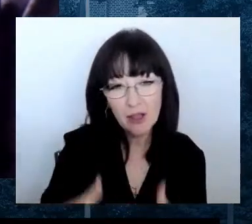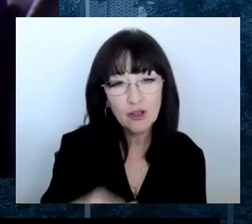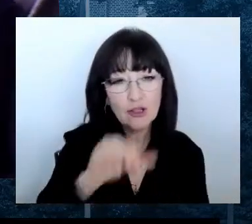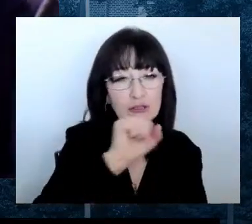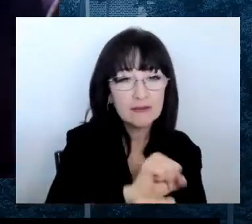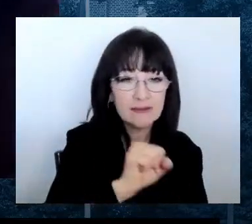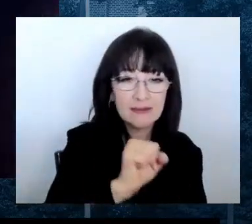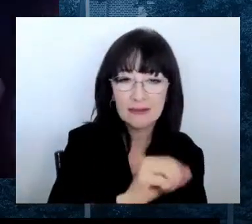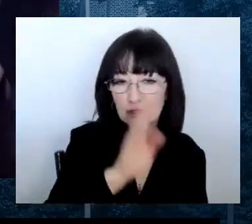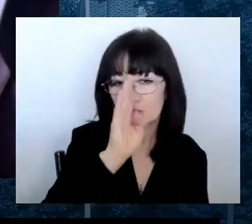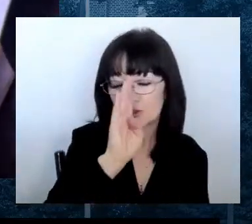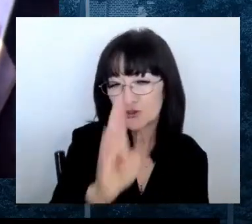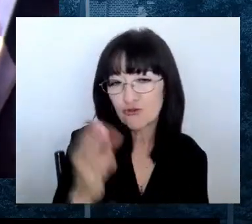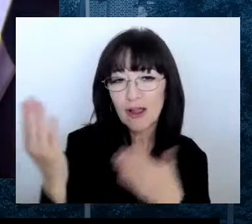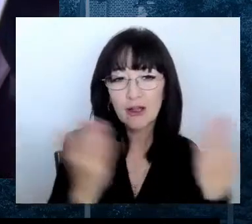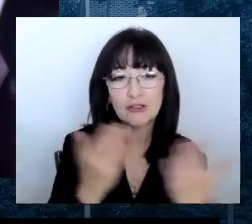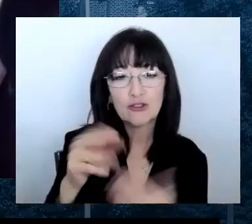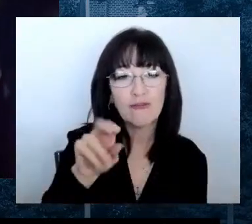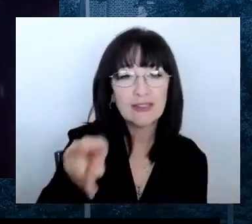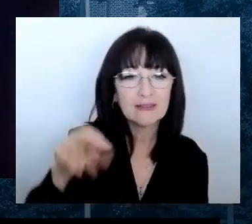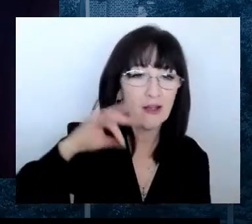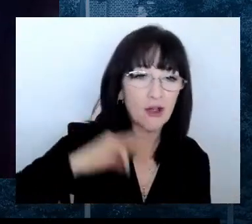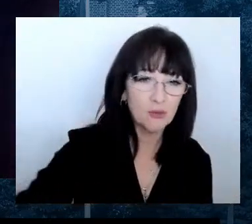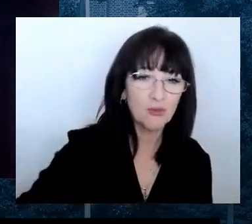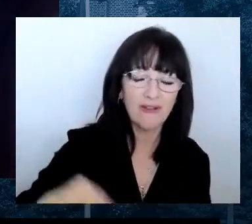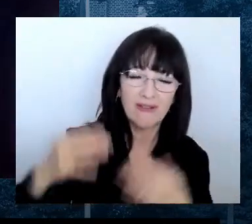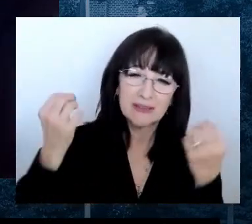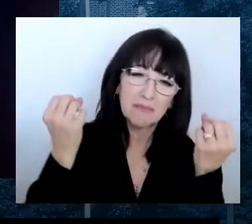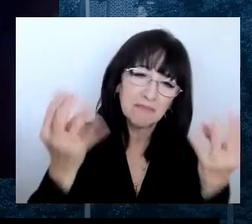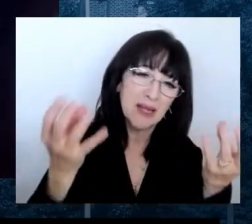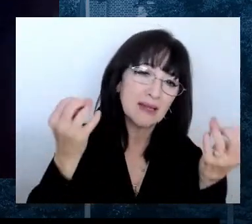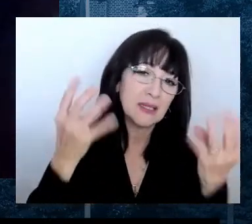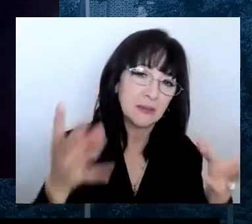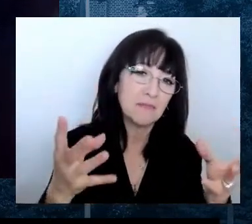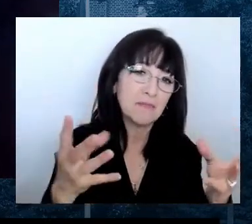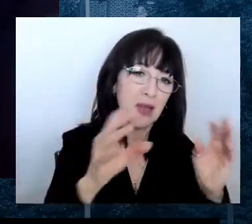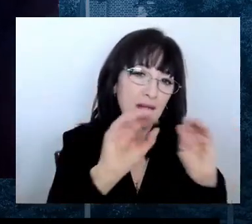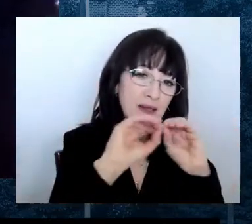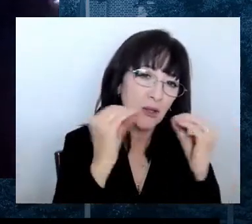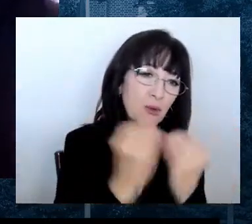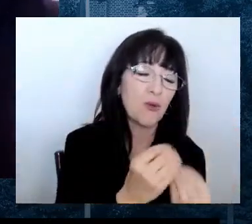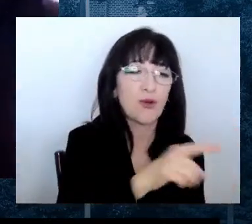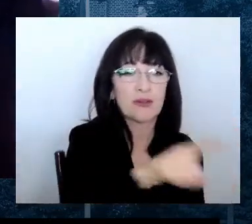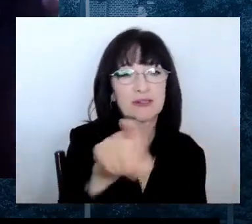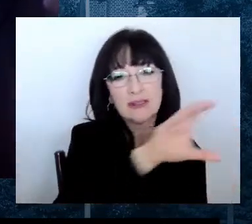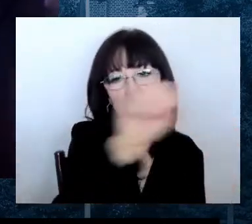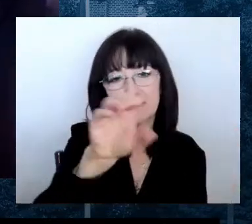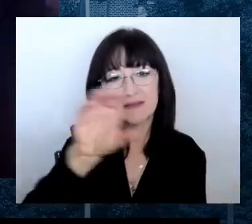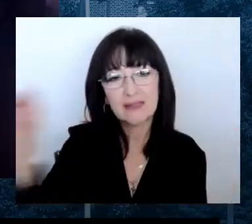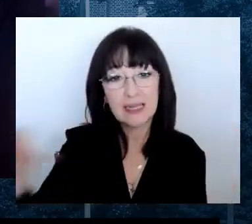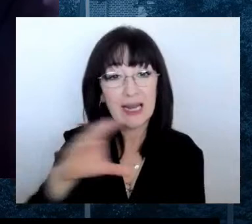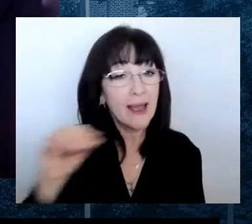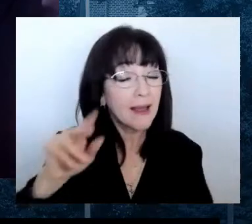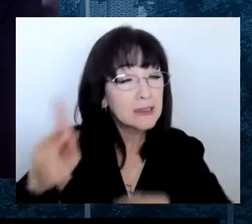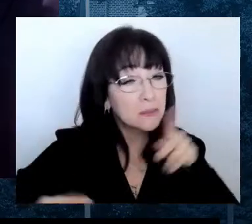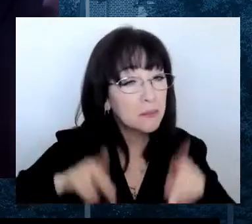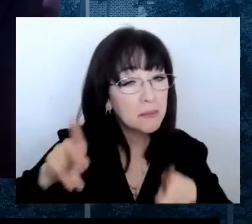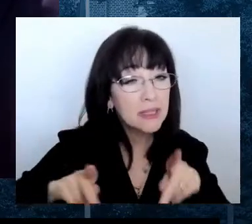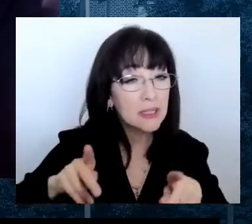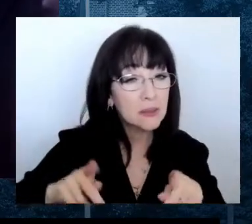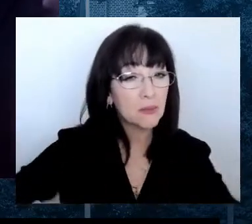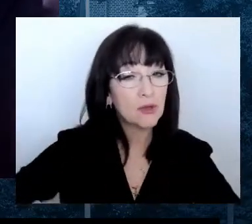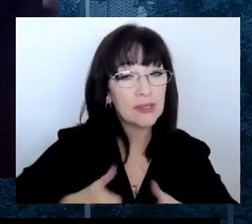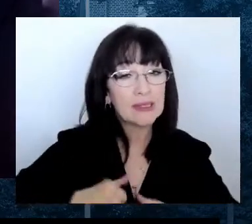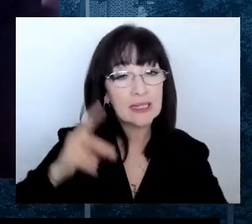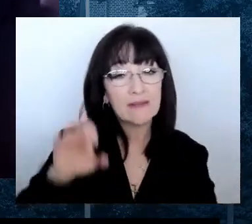direct service nonprofits, dozens of organizations, and of course, individual Delawareans across our state who lifted their